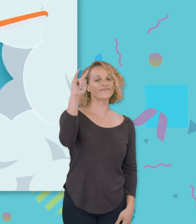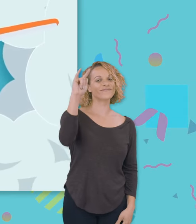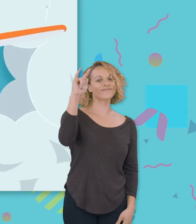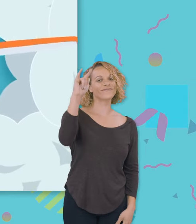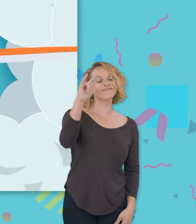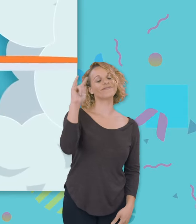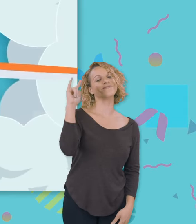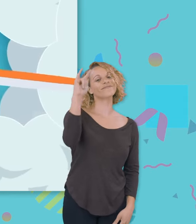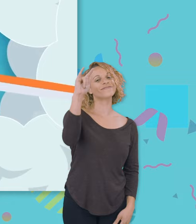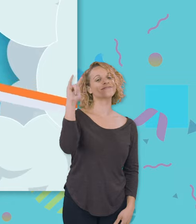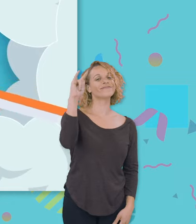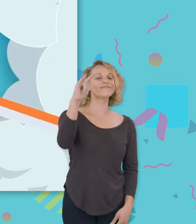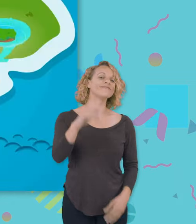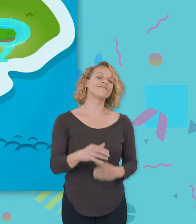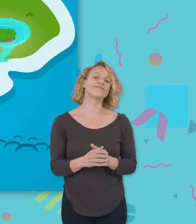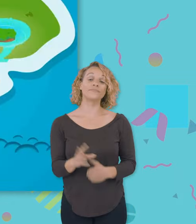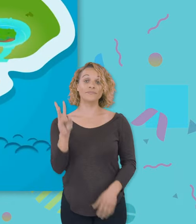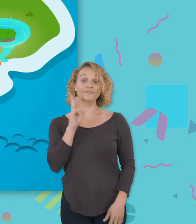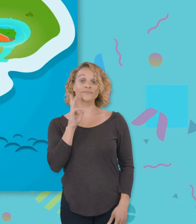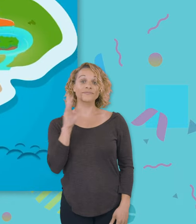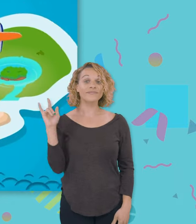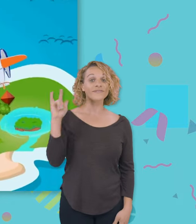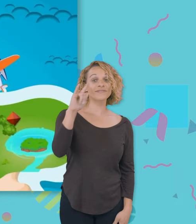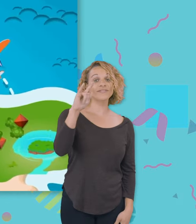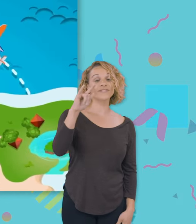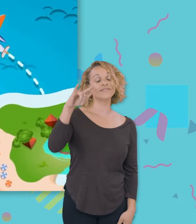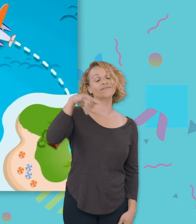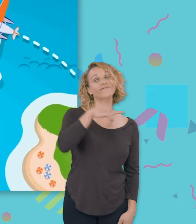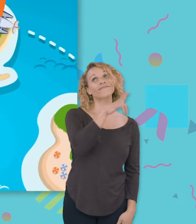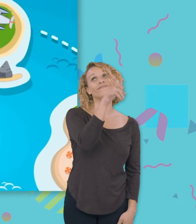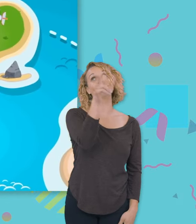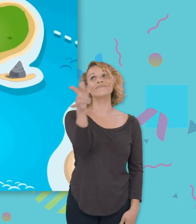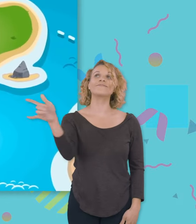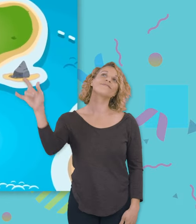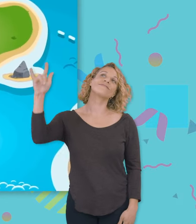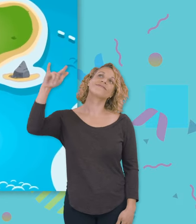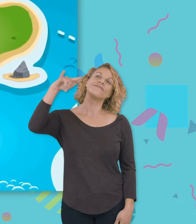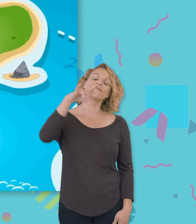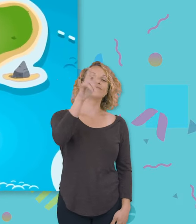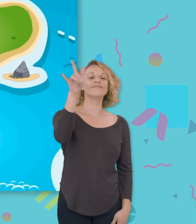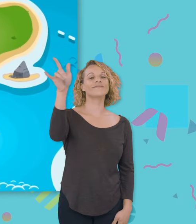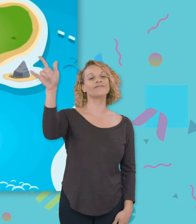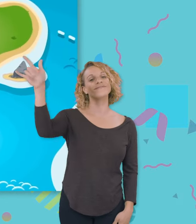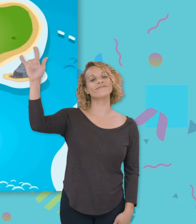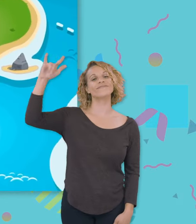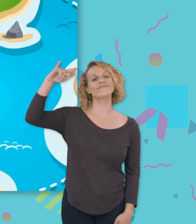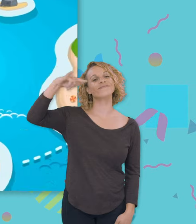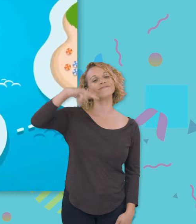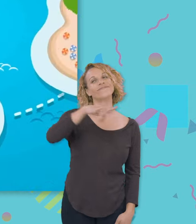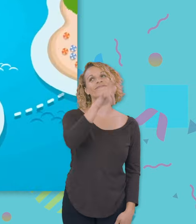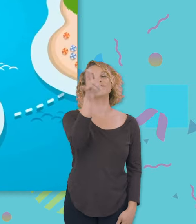a seaplane, a seaplane. Oh, seaplane flying all